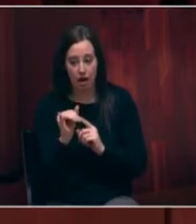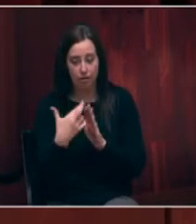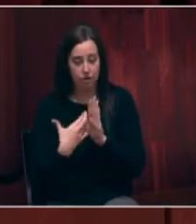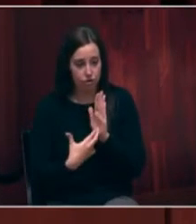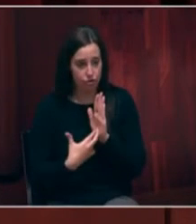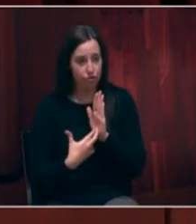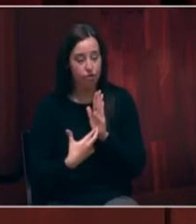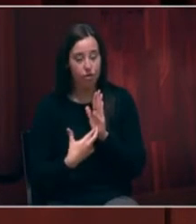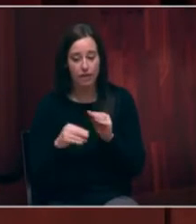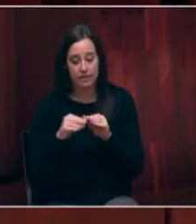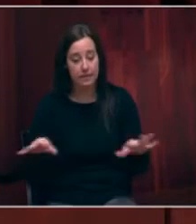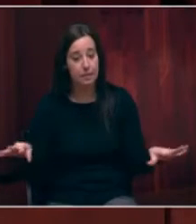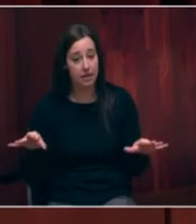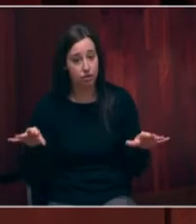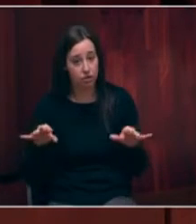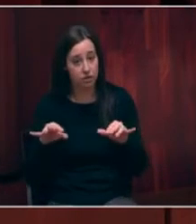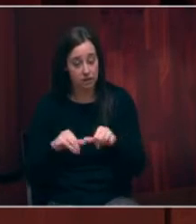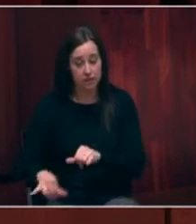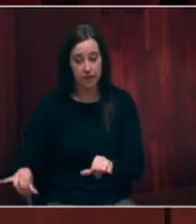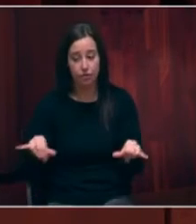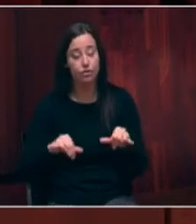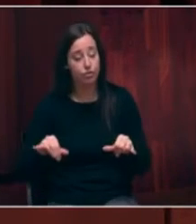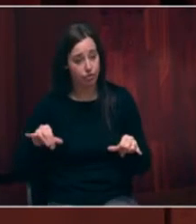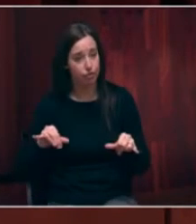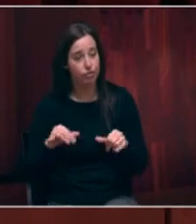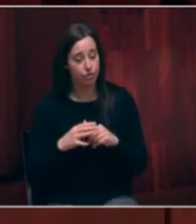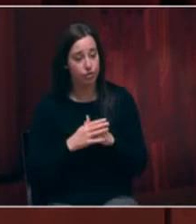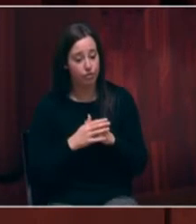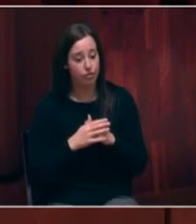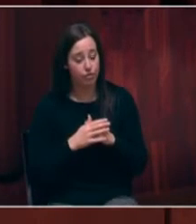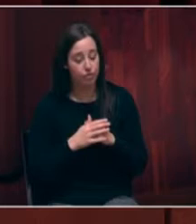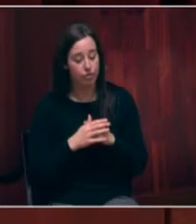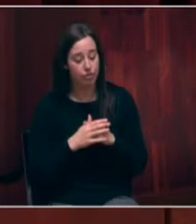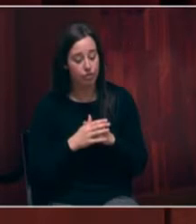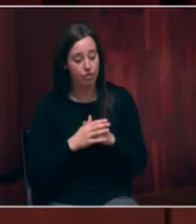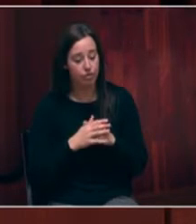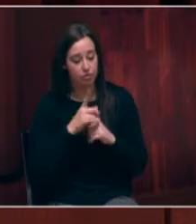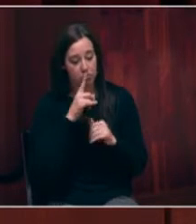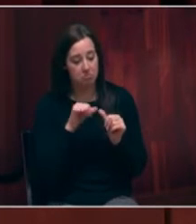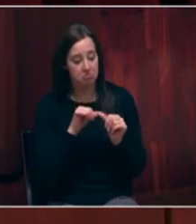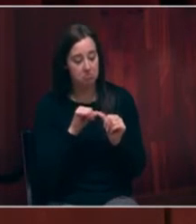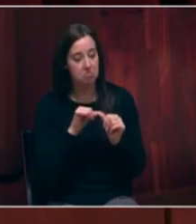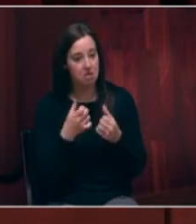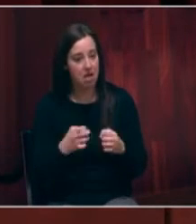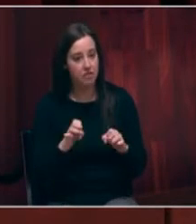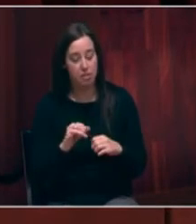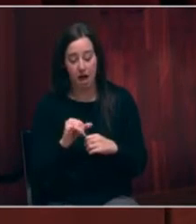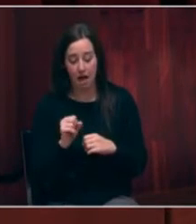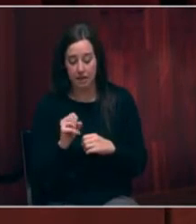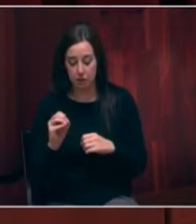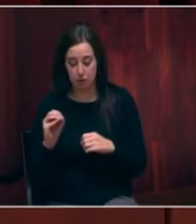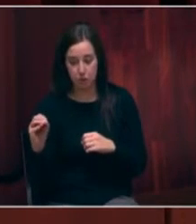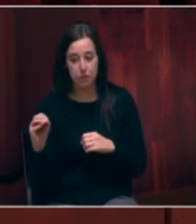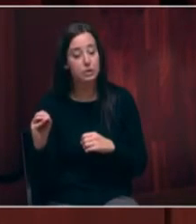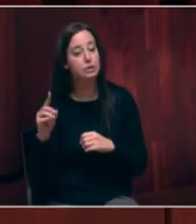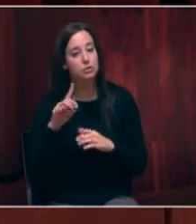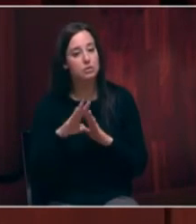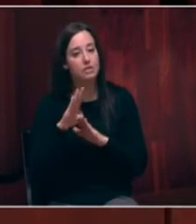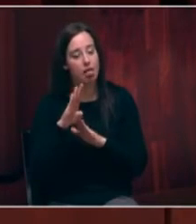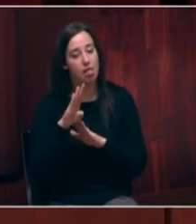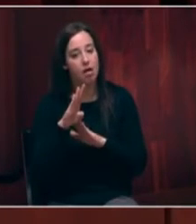standard, which is lawful government purpose, and a couple of other things. But it's going to be a continuous effort by ISOO to constantly develop